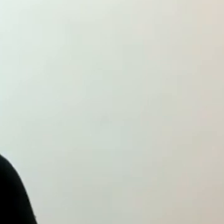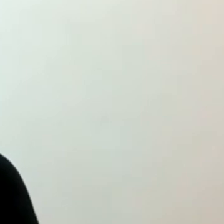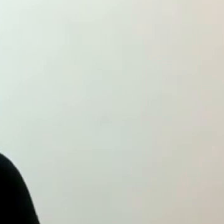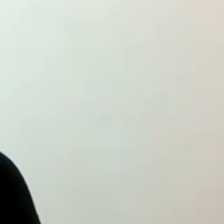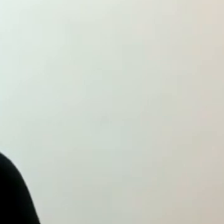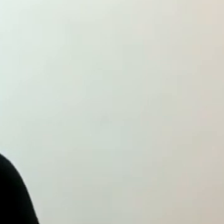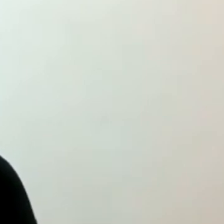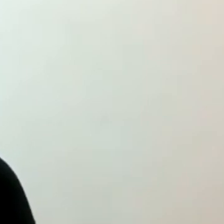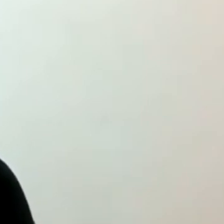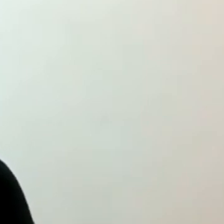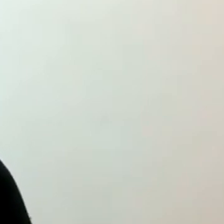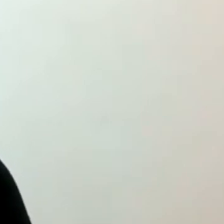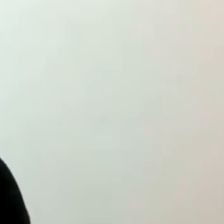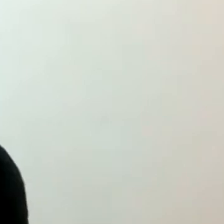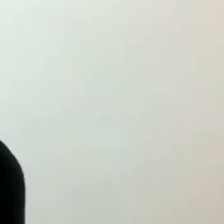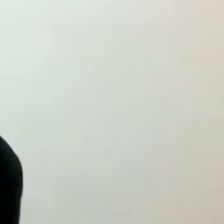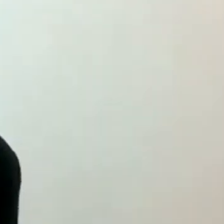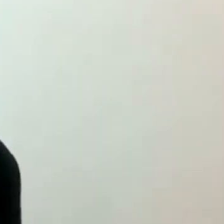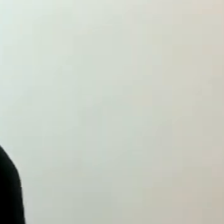Okay.